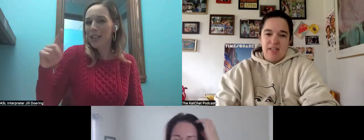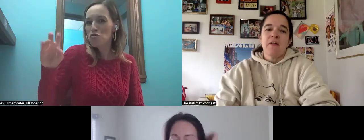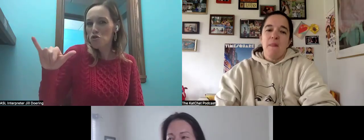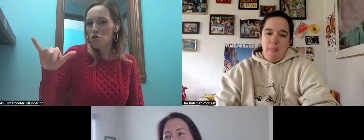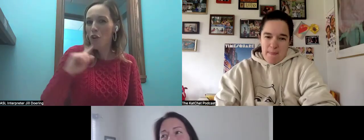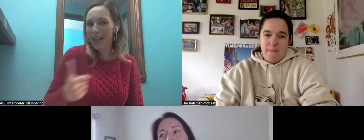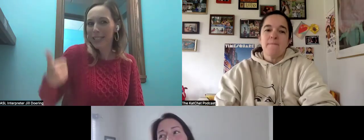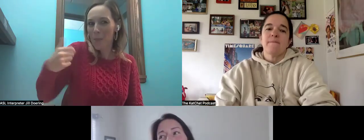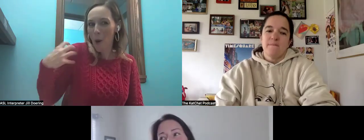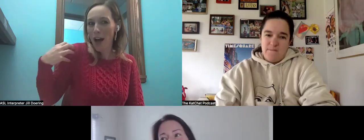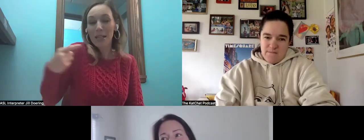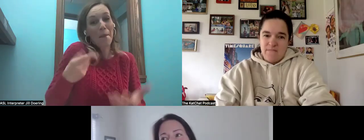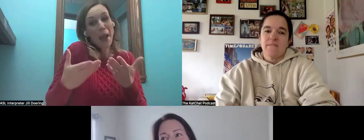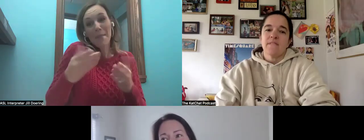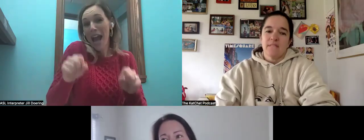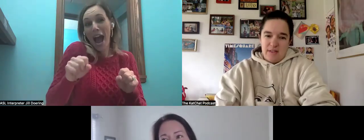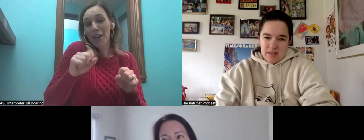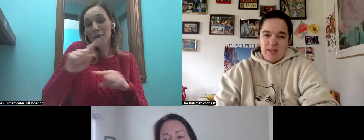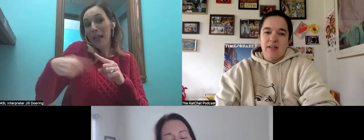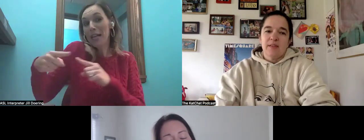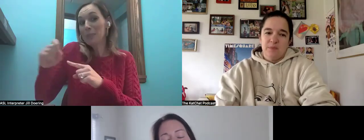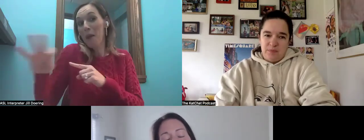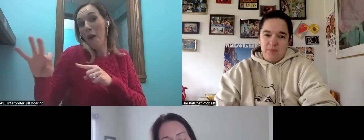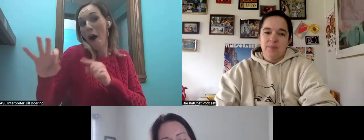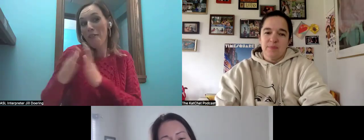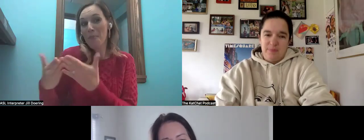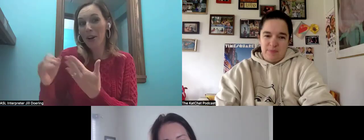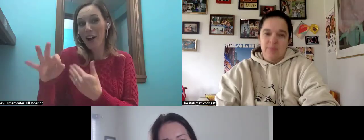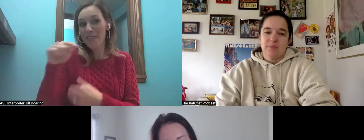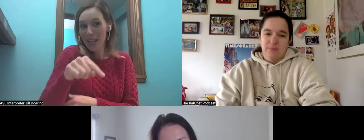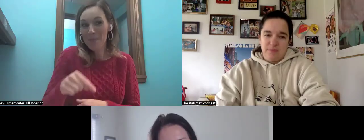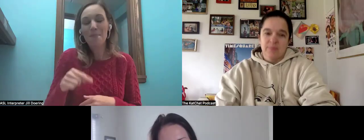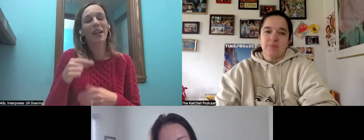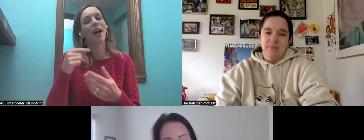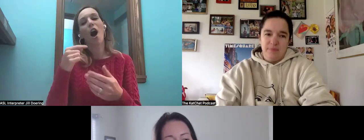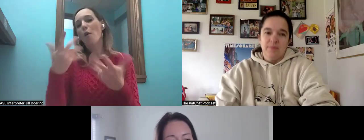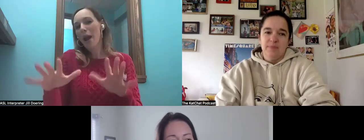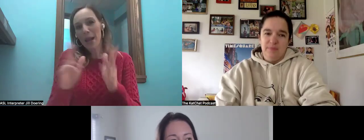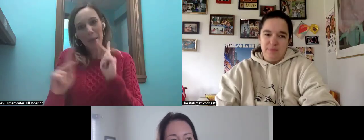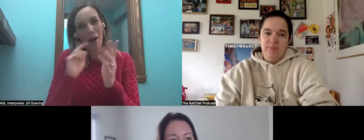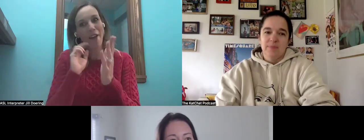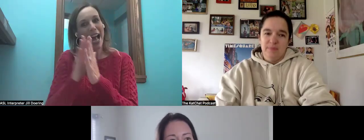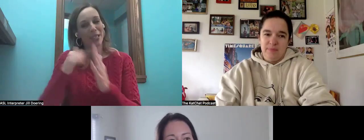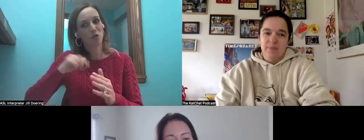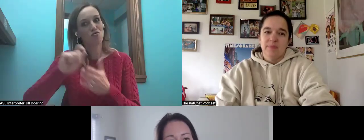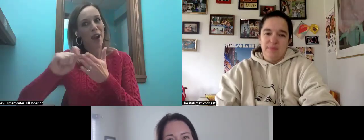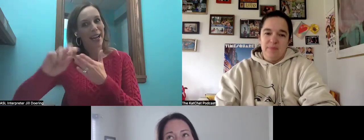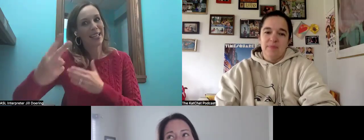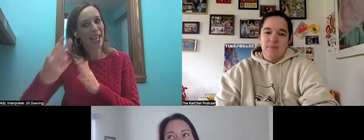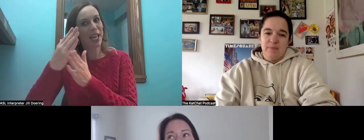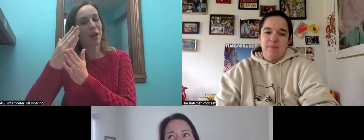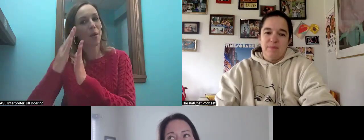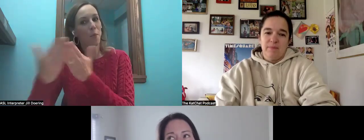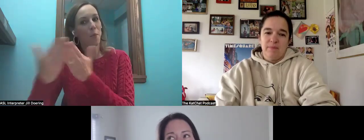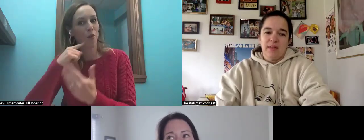a spin-off with him. But I definitely have already been asked for The Christmas Coin. People would love to